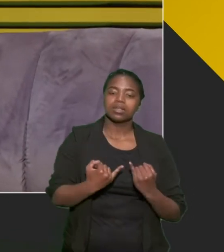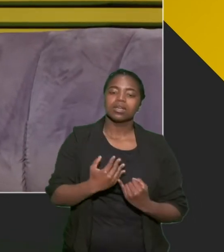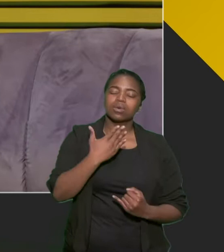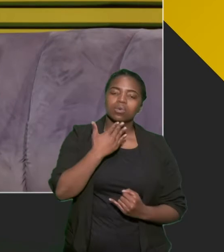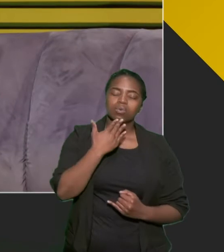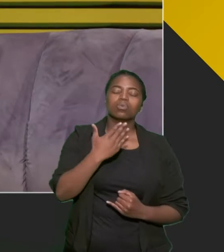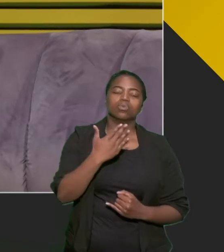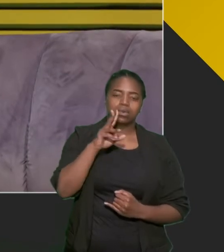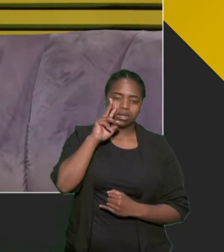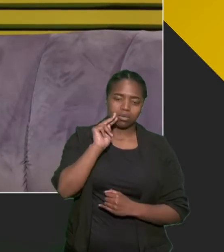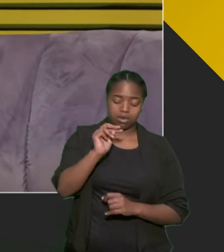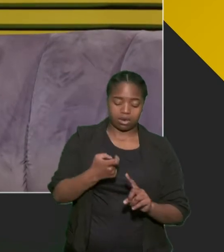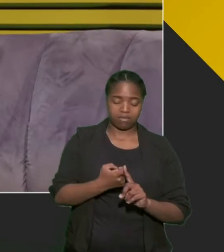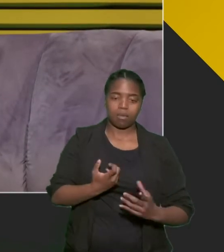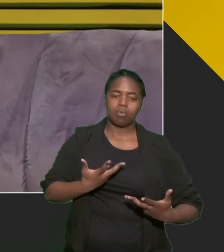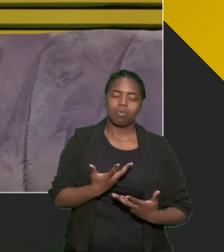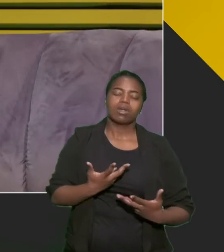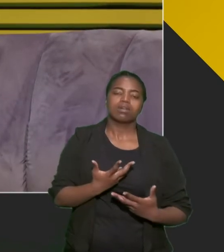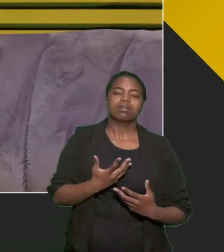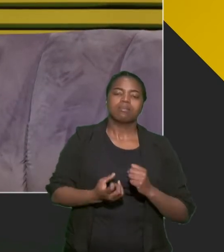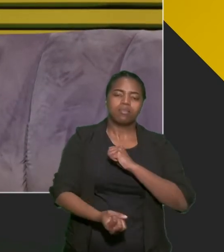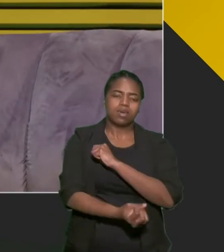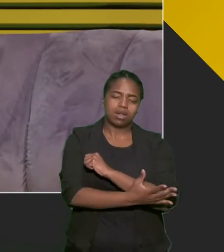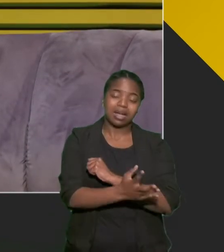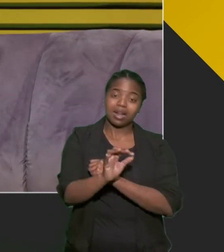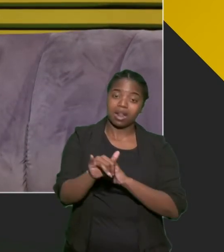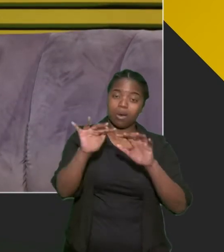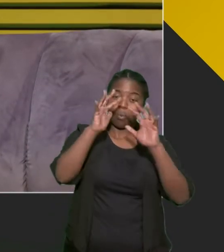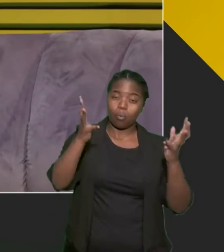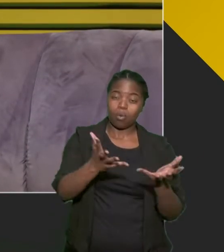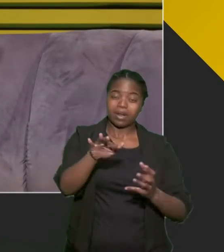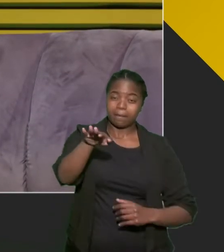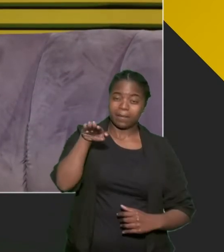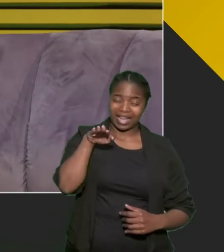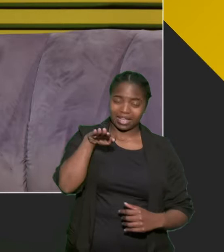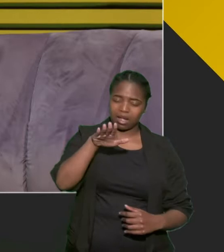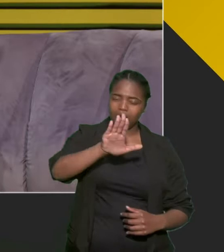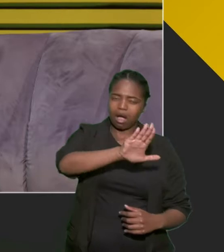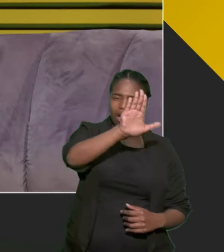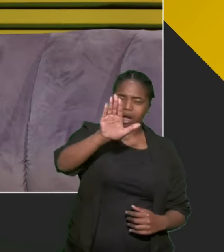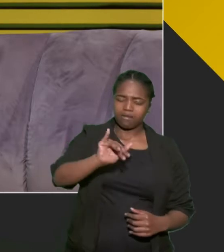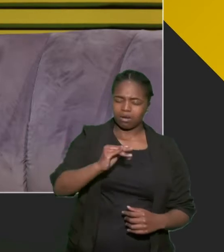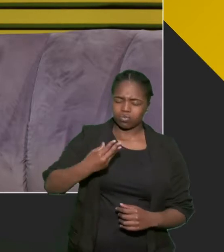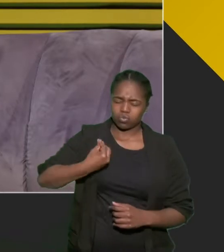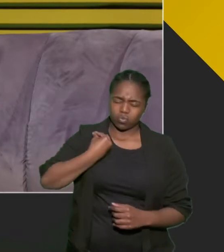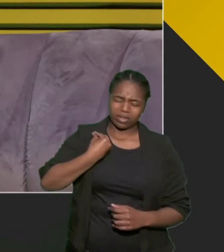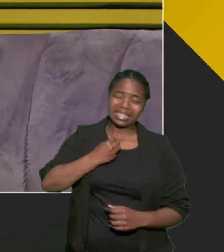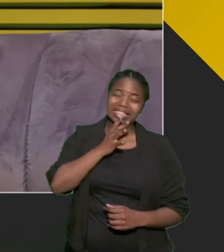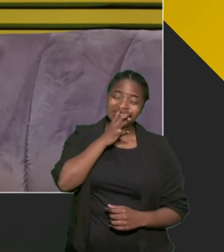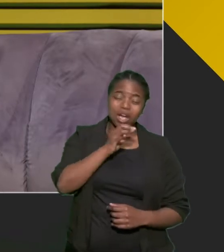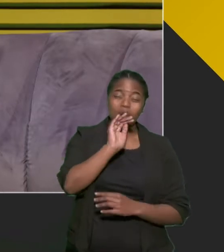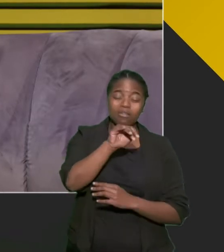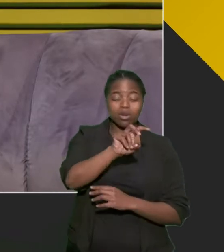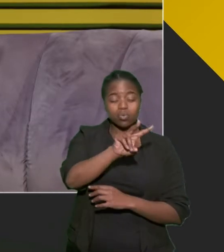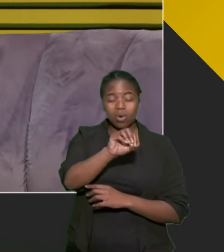wa Ramashile, kharebe ya kwa Bushbuckridge Mapulaneng. Now, according to the World Bank, Africa has some of the youngest population, over